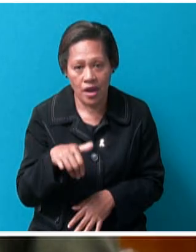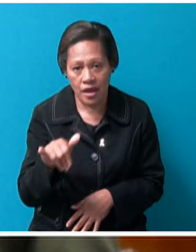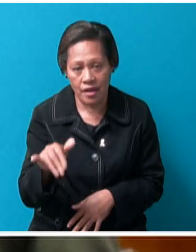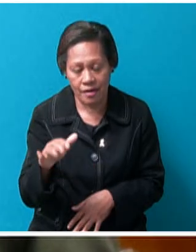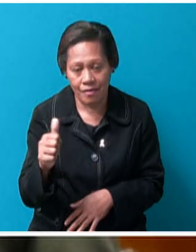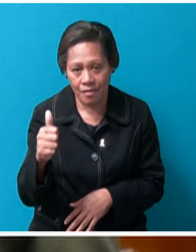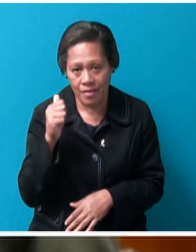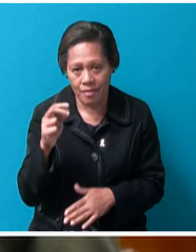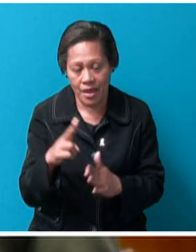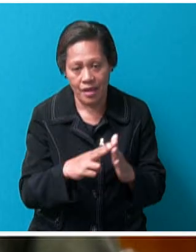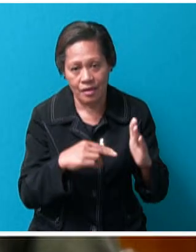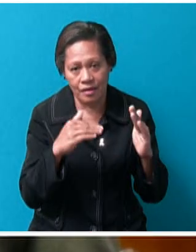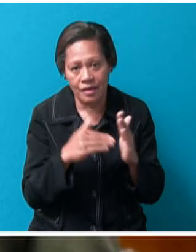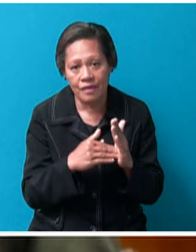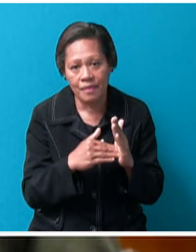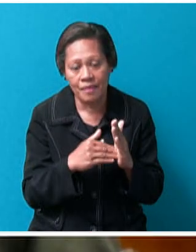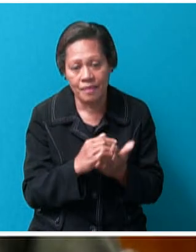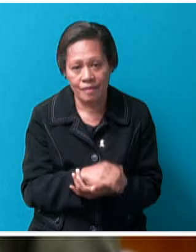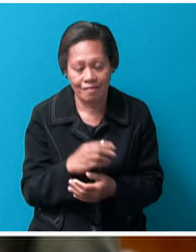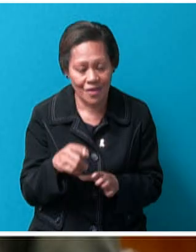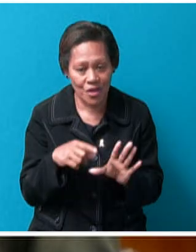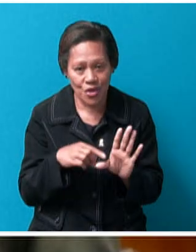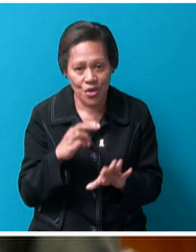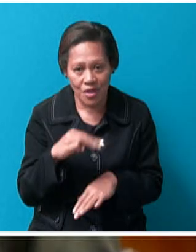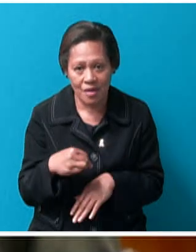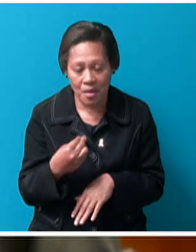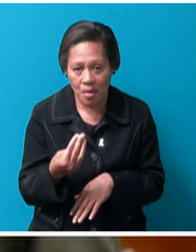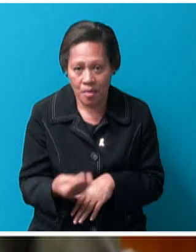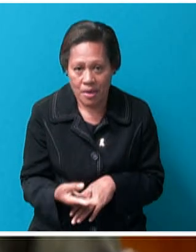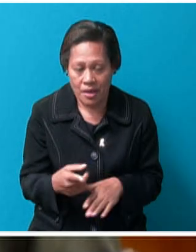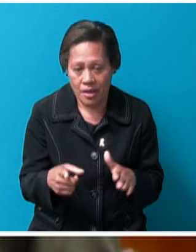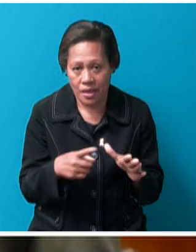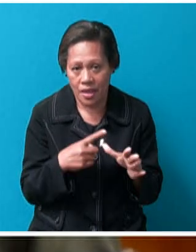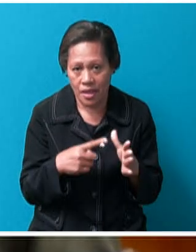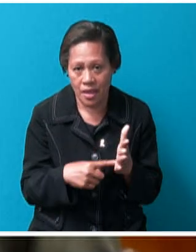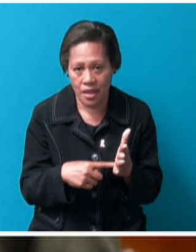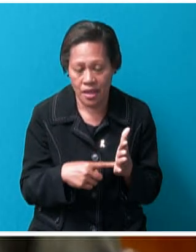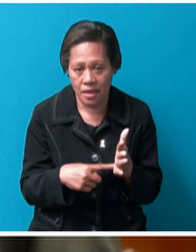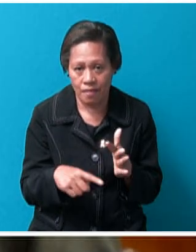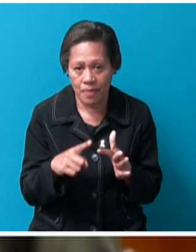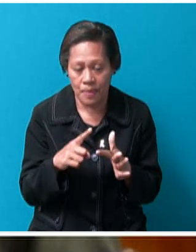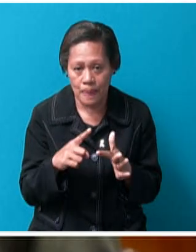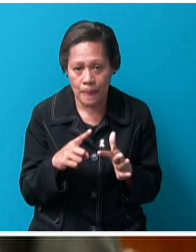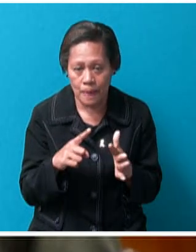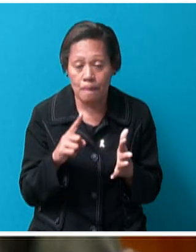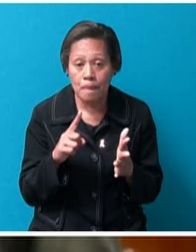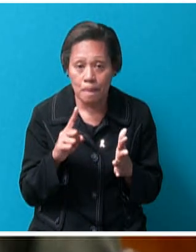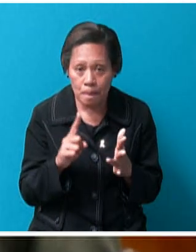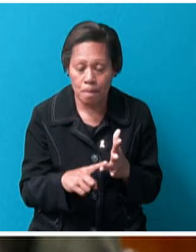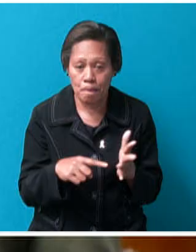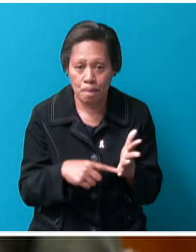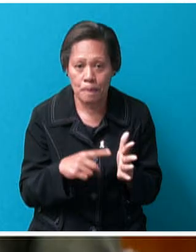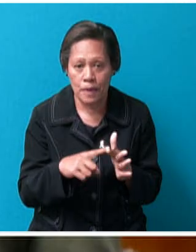Zealand. As patron of the youth of the mission ships at Aotearoa, I had the privilege of knowing Captain Mosese and